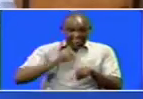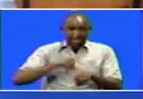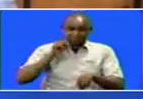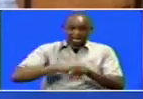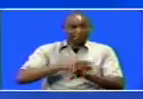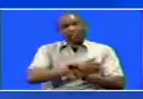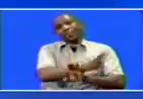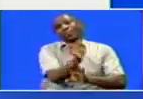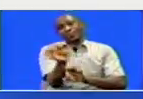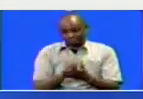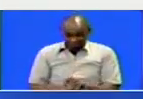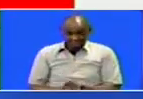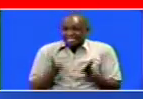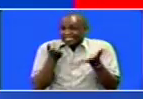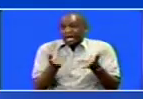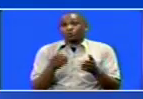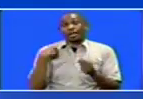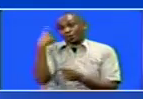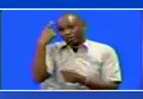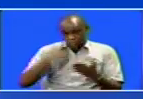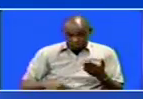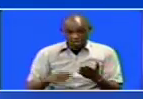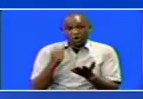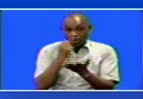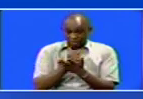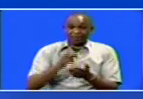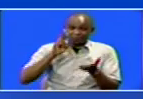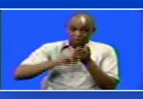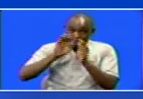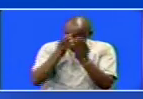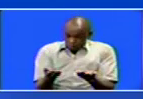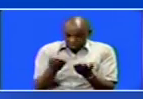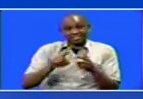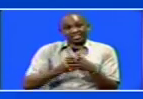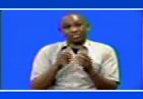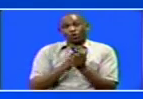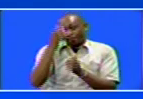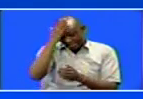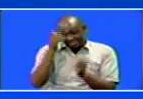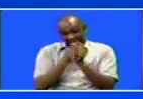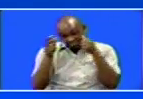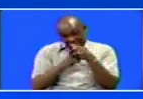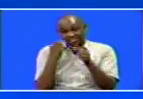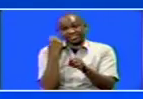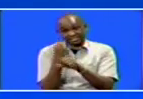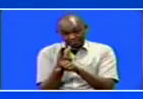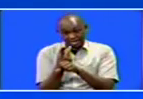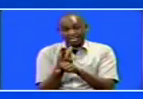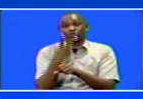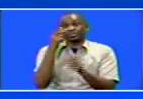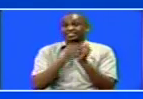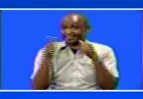continues ticking. Top on the list is the audit of the Register of Voters, which begins on Monday 19th December